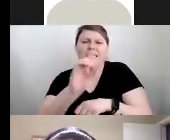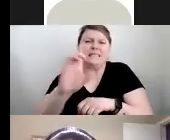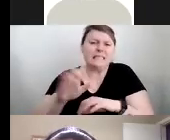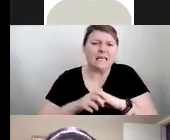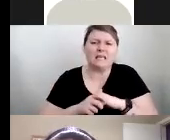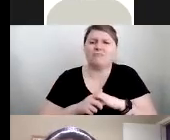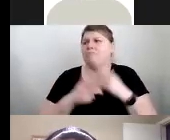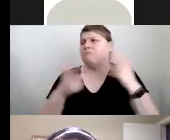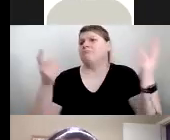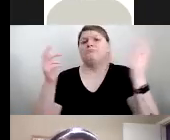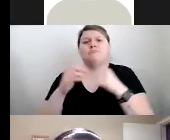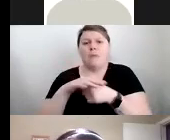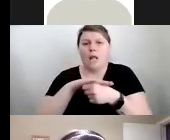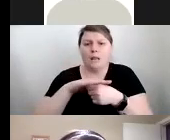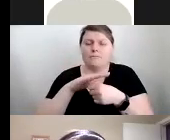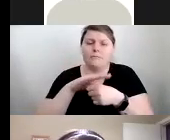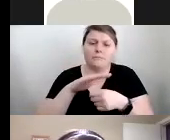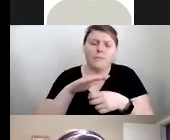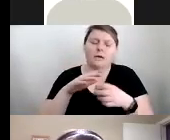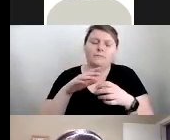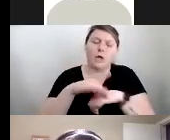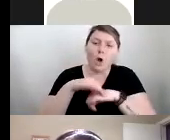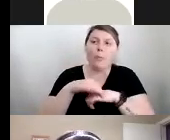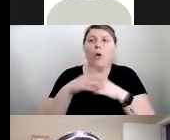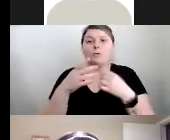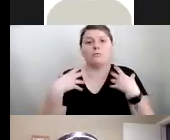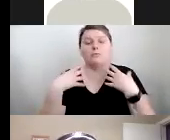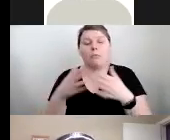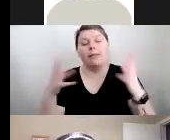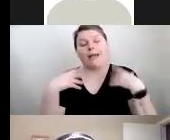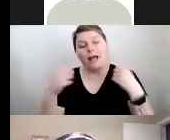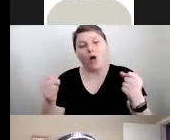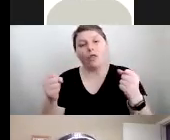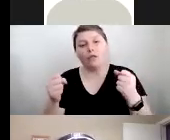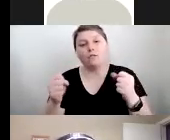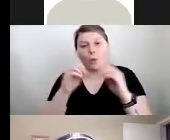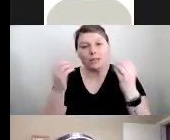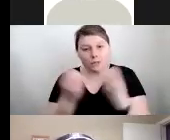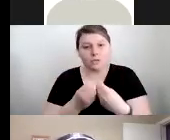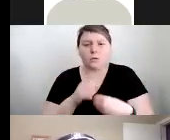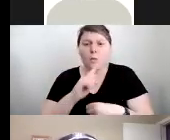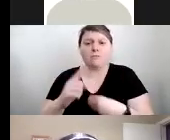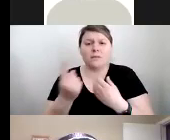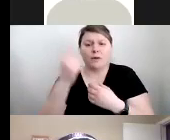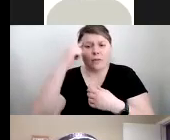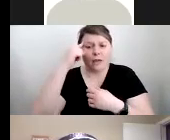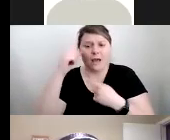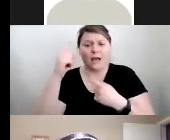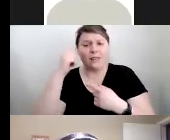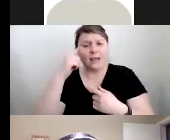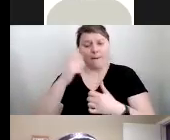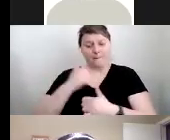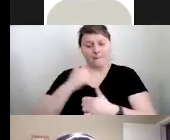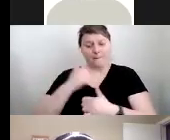at a local public health institution. So that's something to think about. I think being in the military gives him